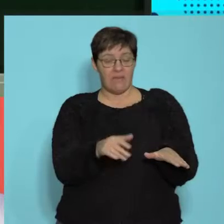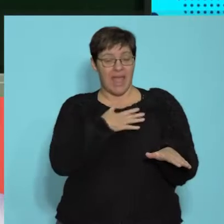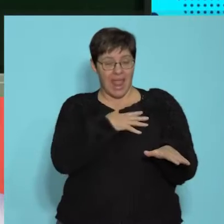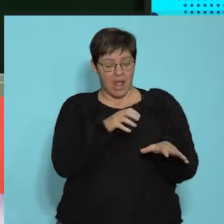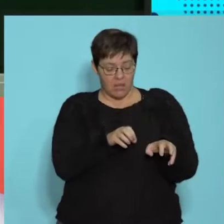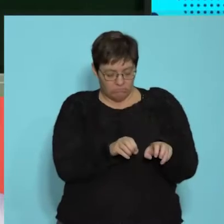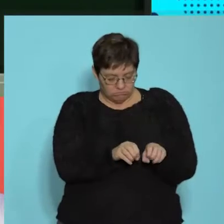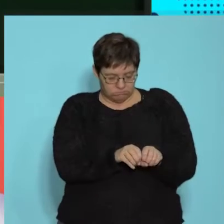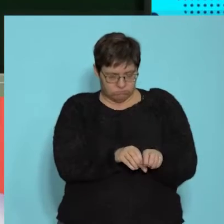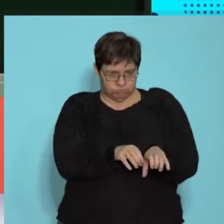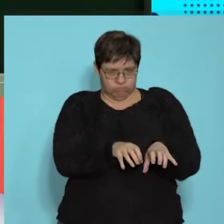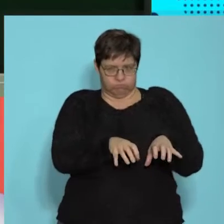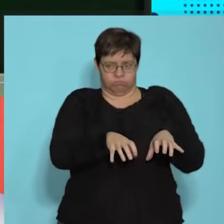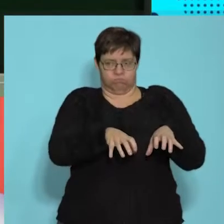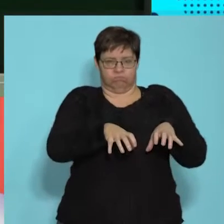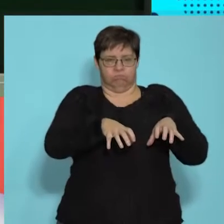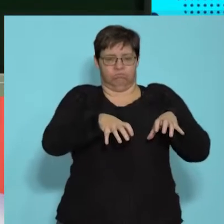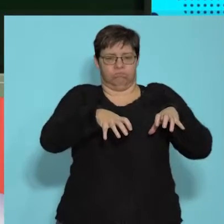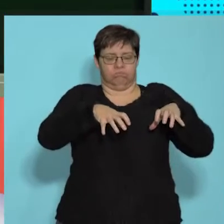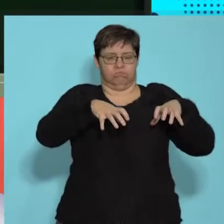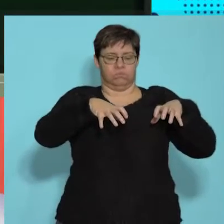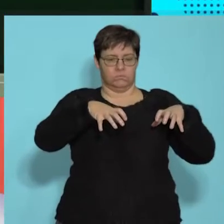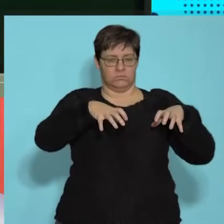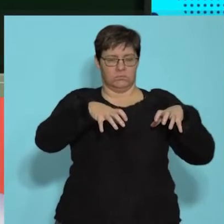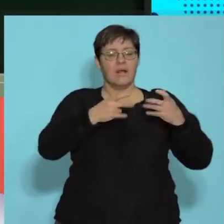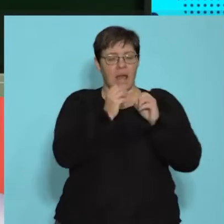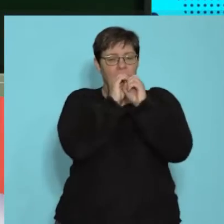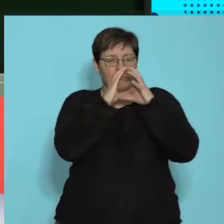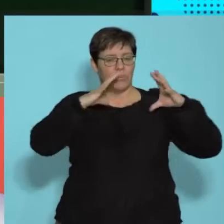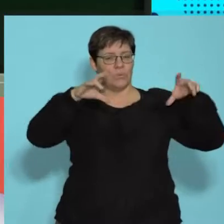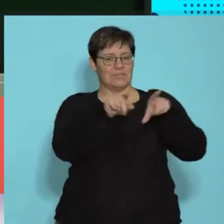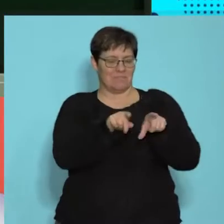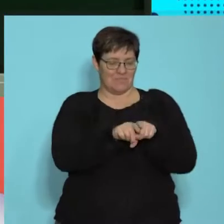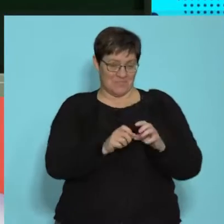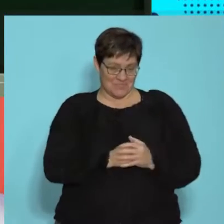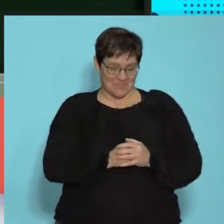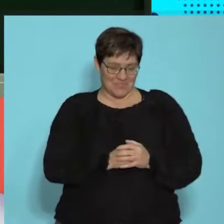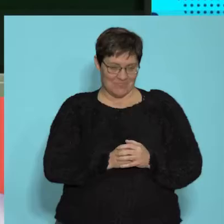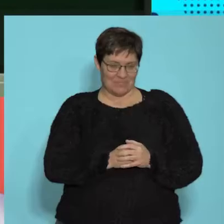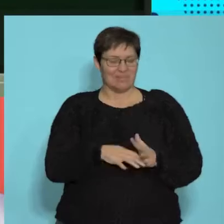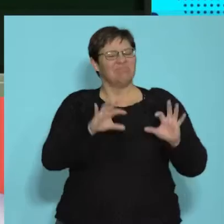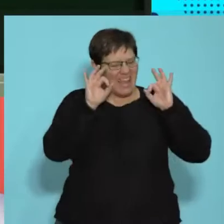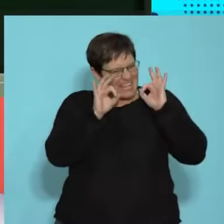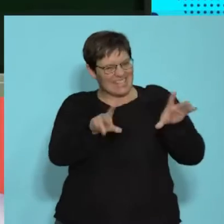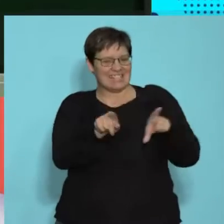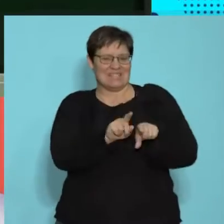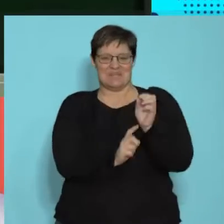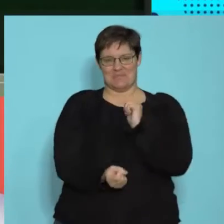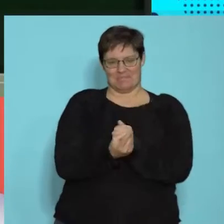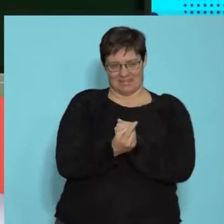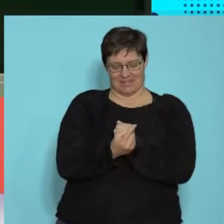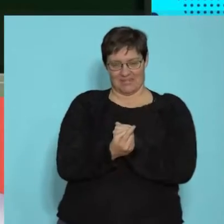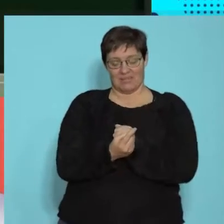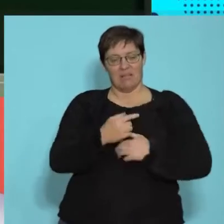I had to fill it with air, it's like balloons, all right, inflating and inflating. And that's exactly what happens, all